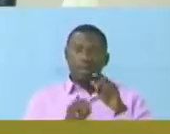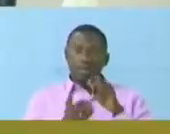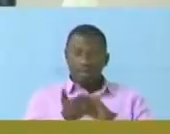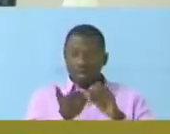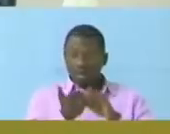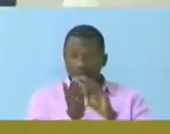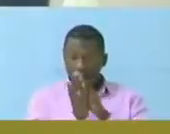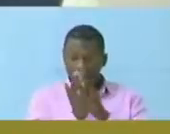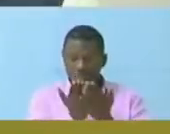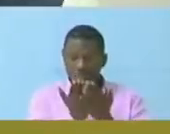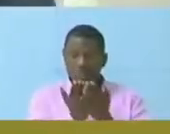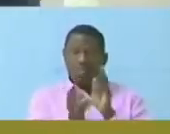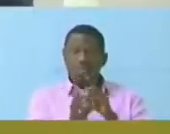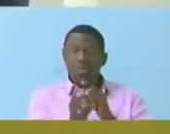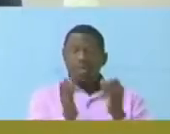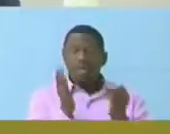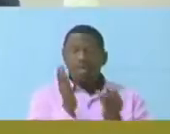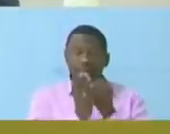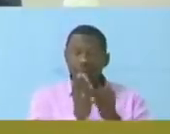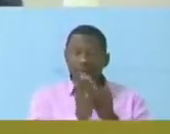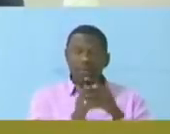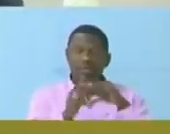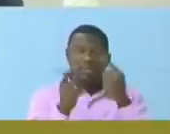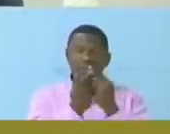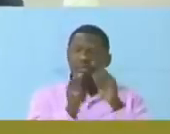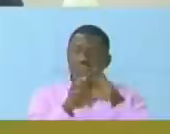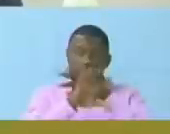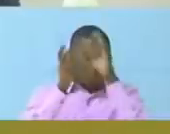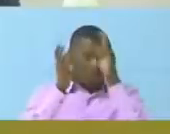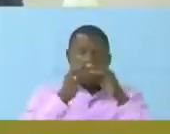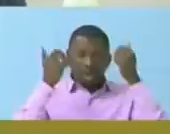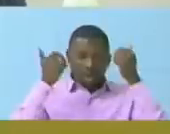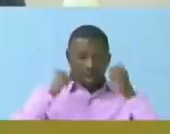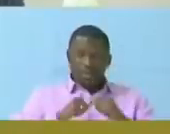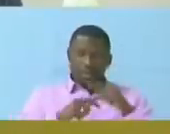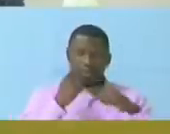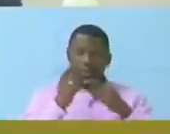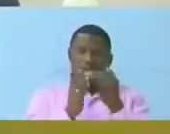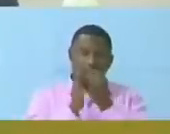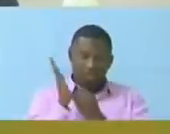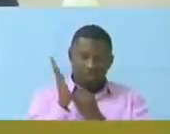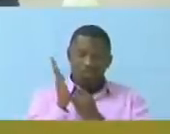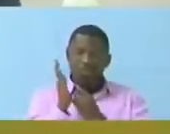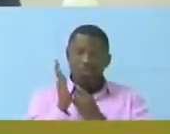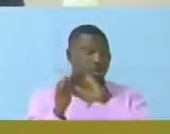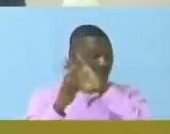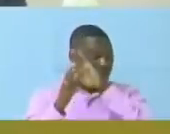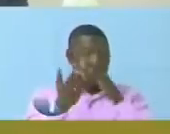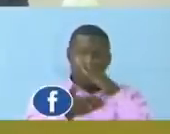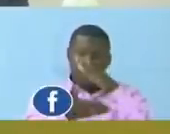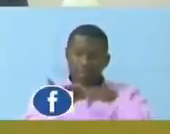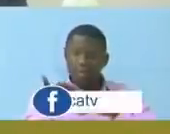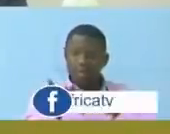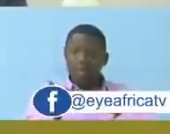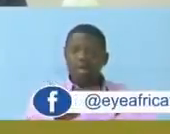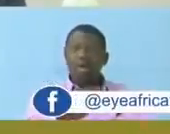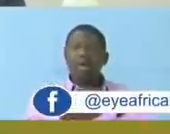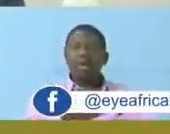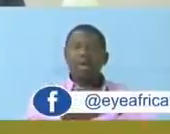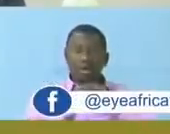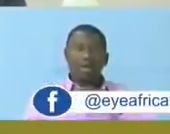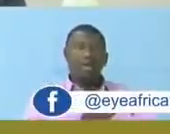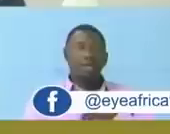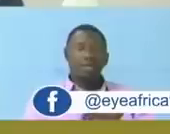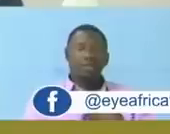ndam man kaninde. Hani kisi kisi kuolu menu keta kwenye mto. Ufanang akaito lume kaninde. But this still